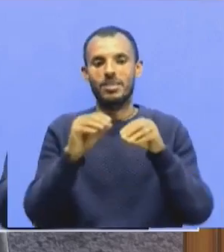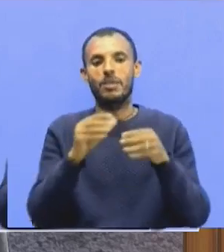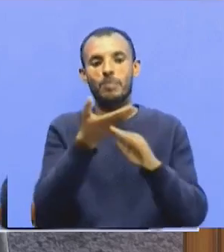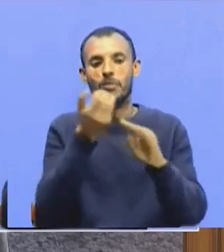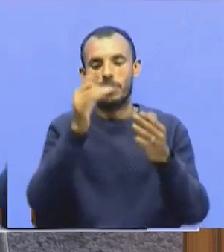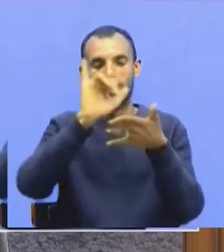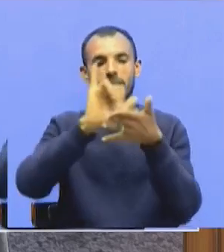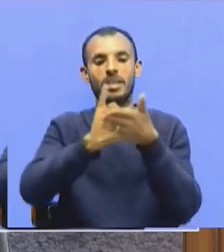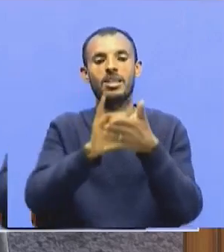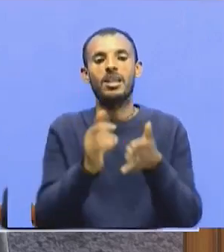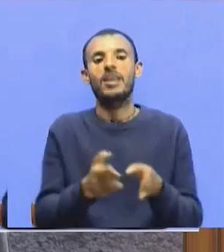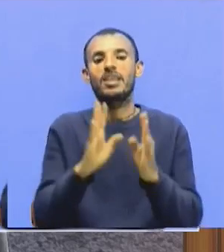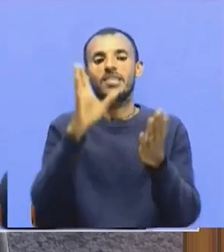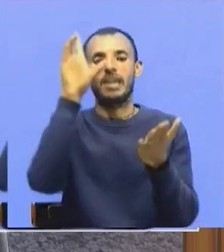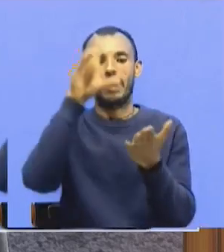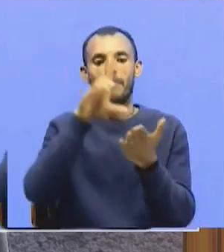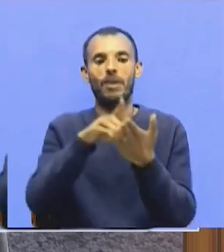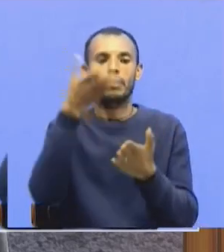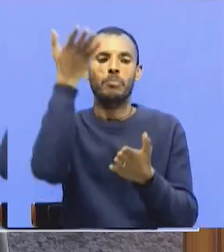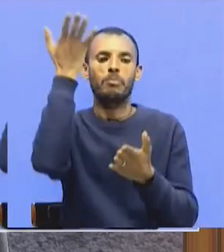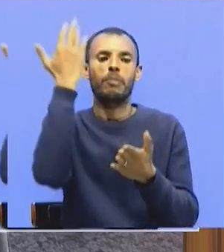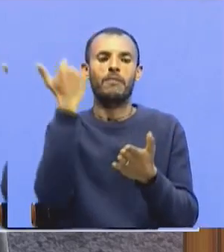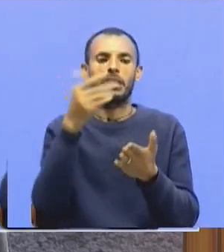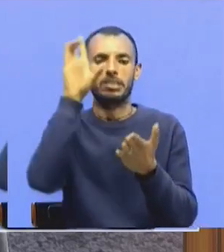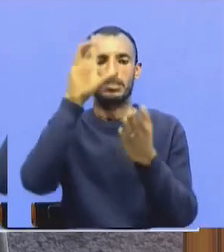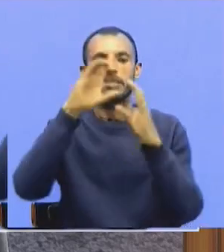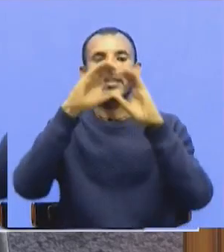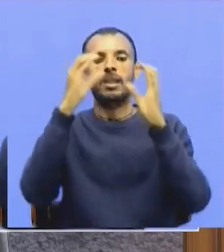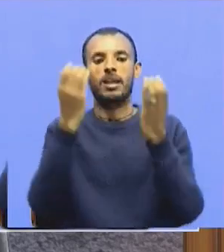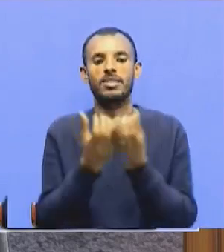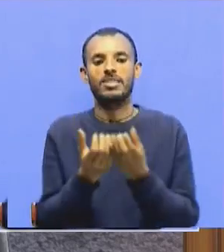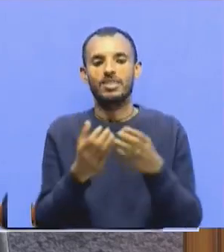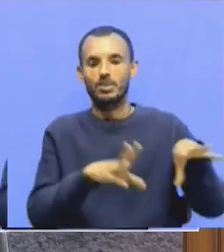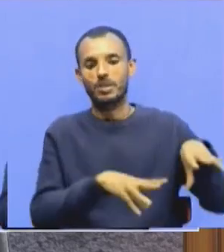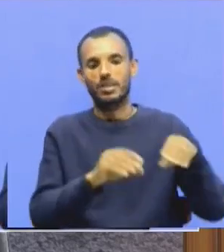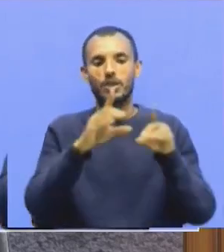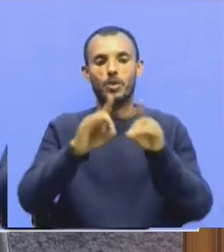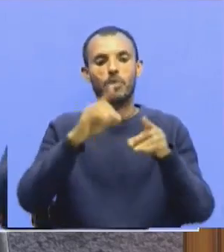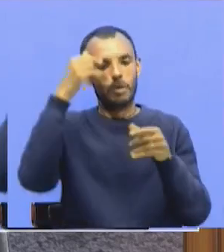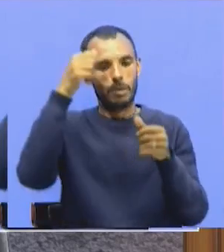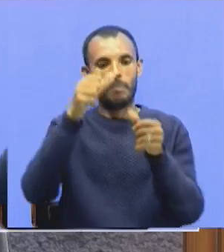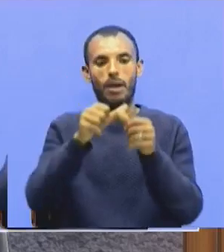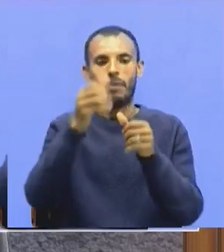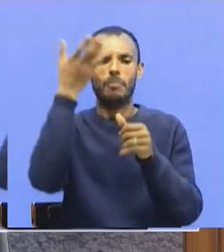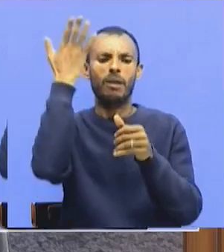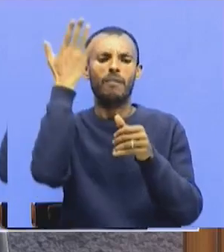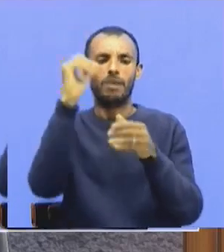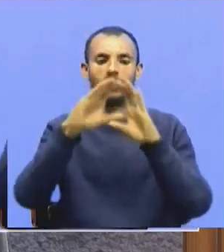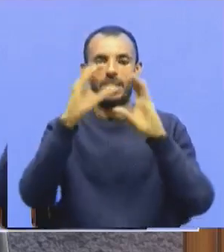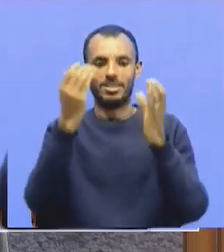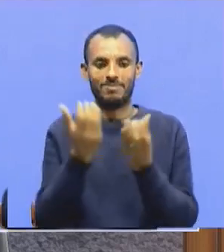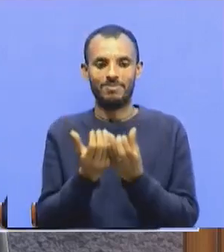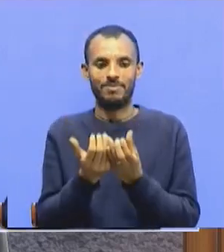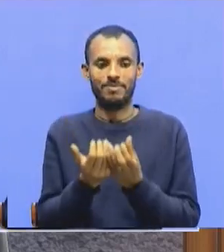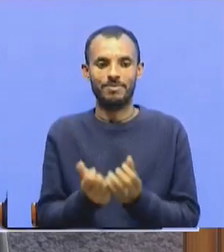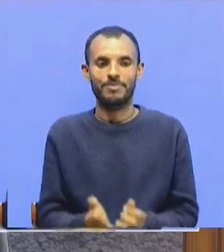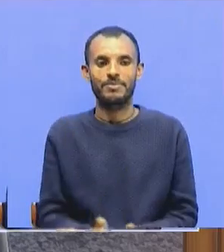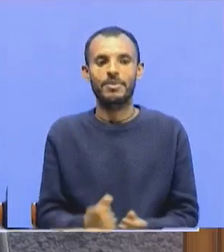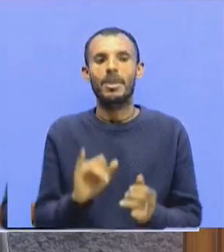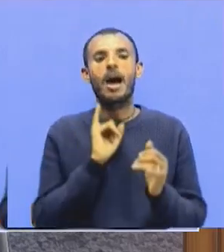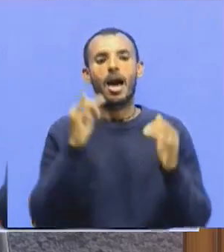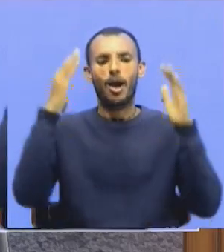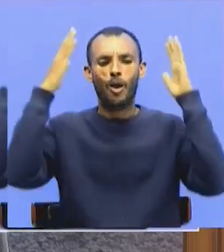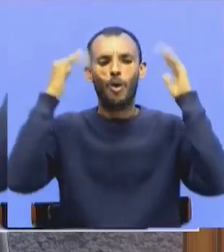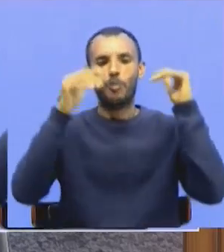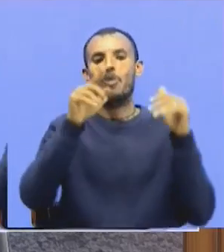before that, let us revise our previous lesson. Students, do you remember our previous lesson? I hope you